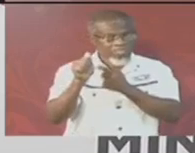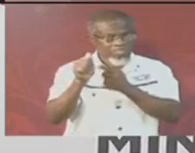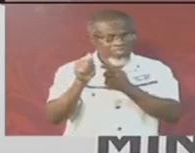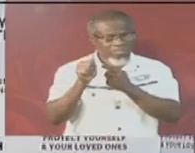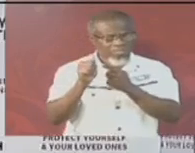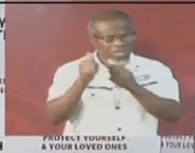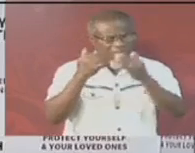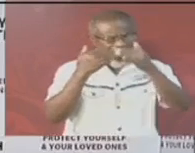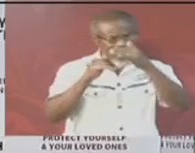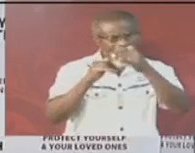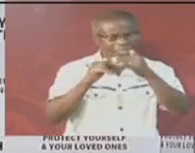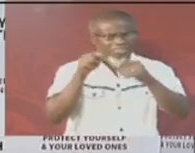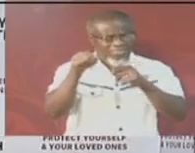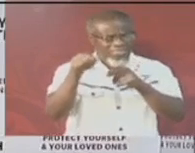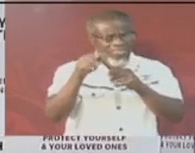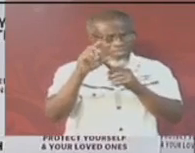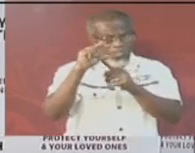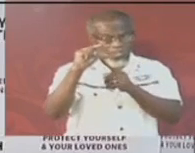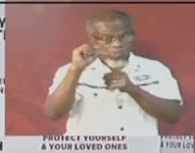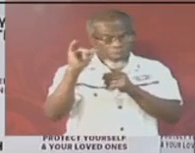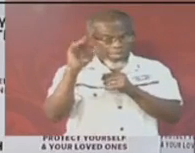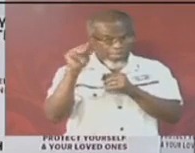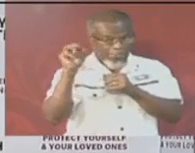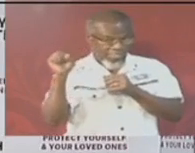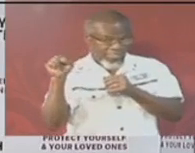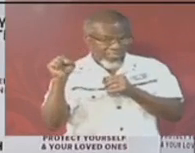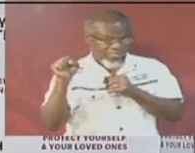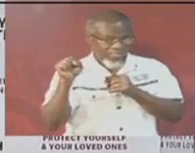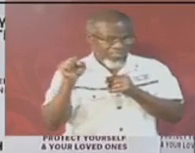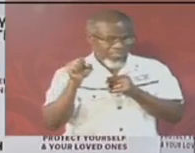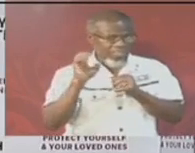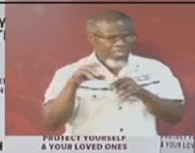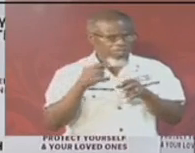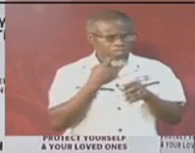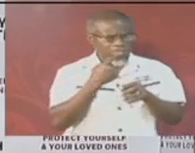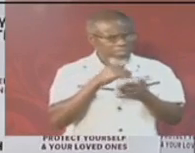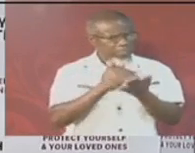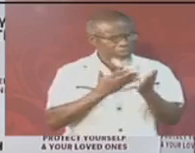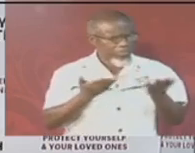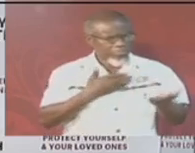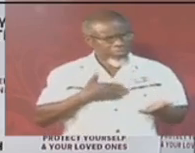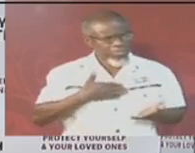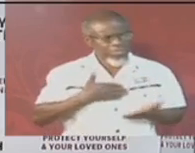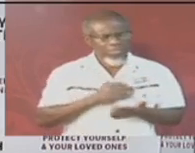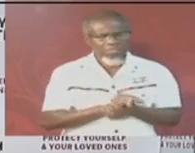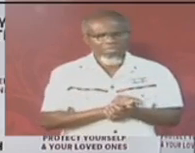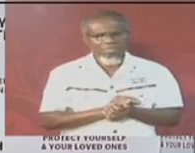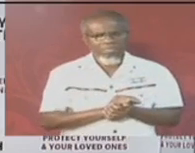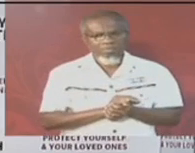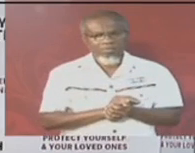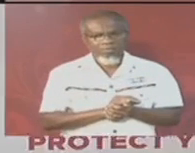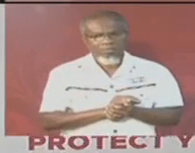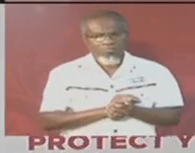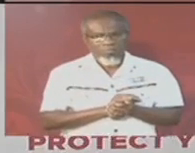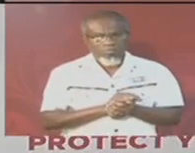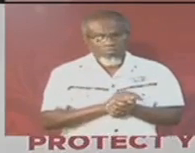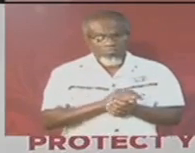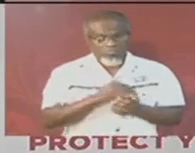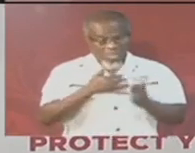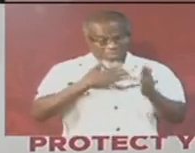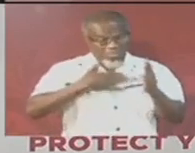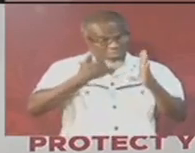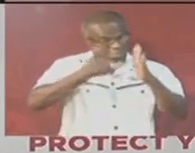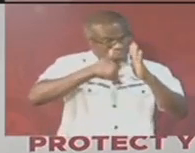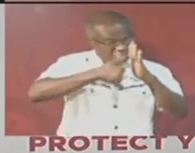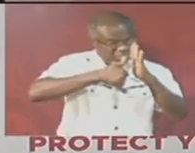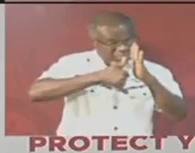Sure. So, thanks, Al. So my WhatsApp has been lighting up